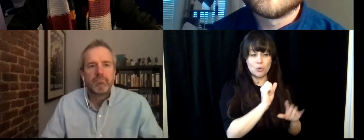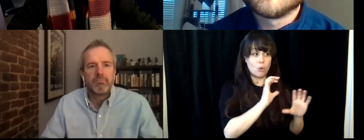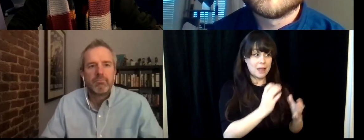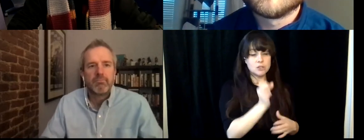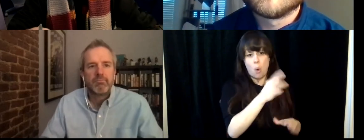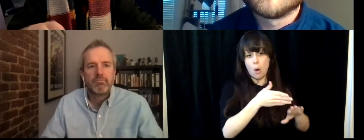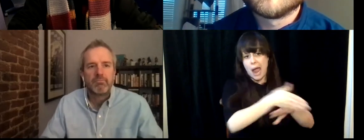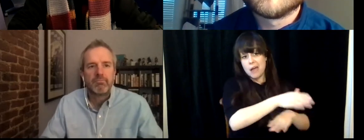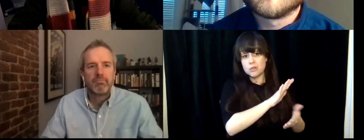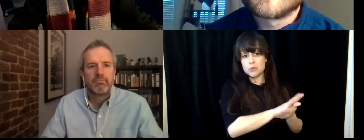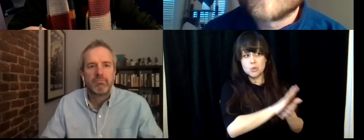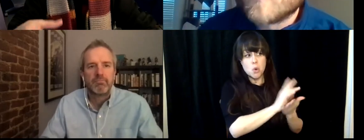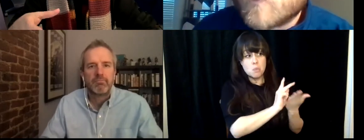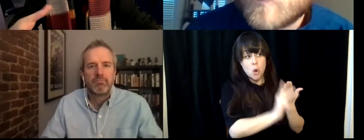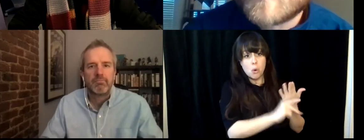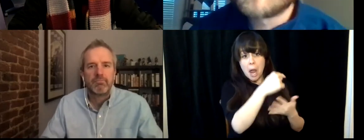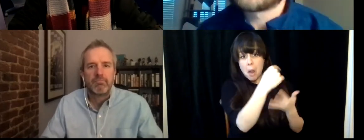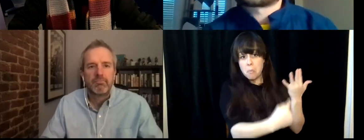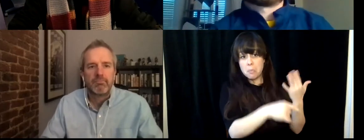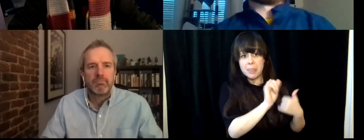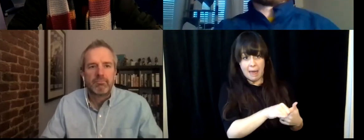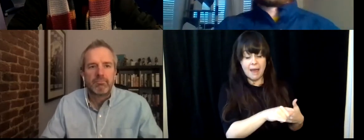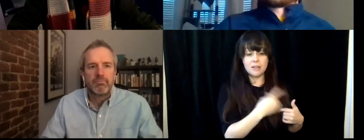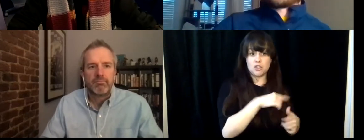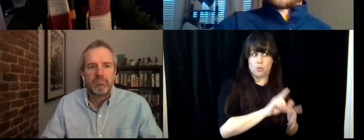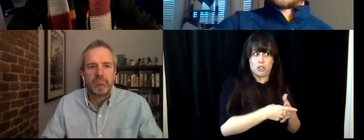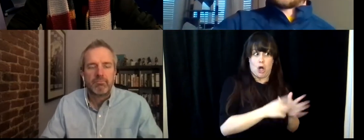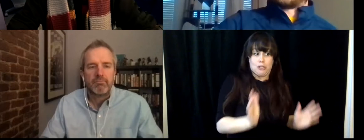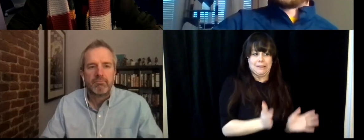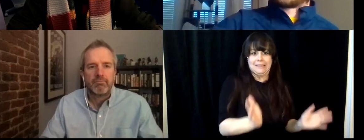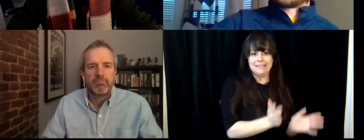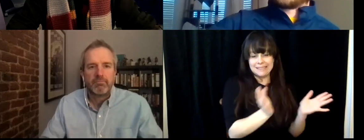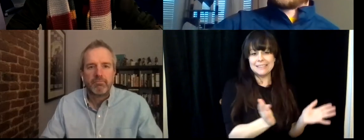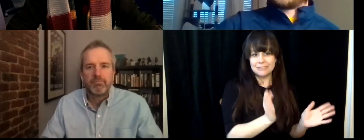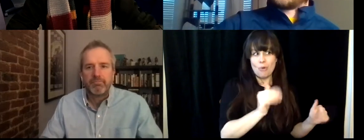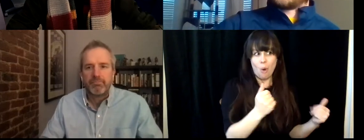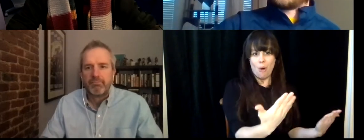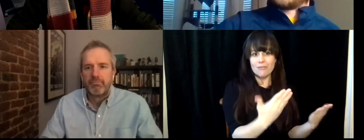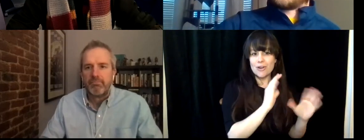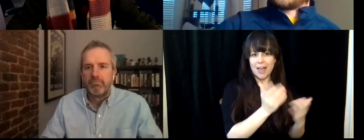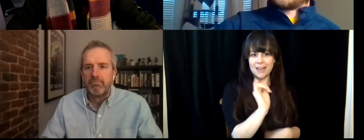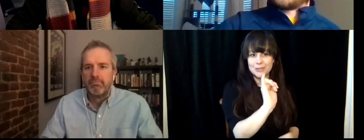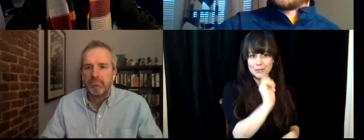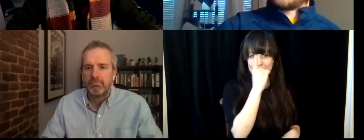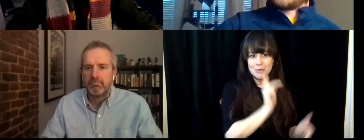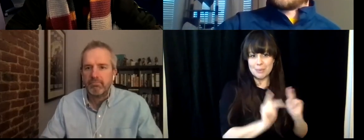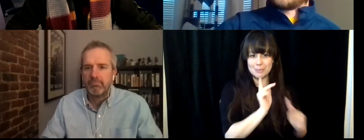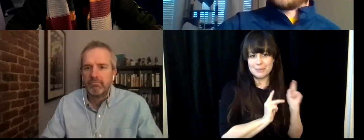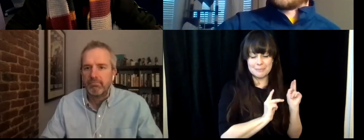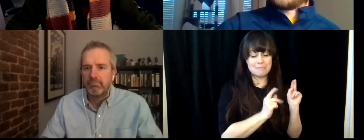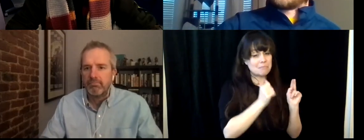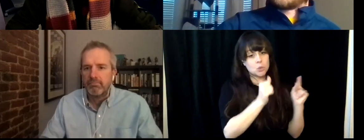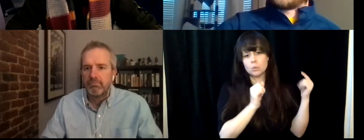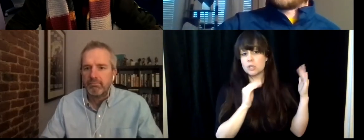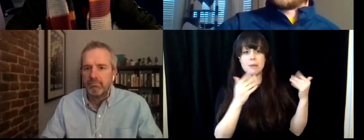we try to push and offer those classes for folks. And we don't expect that people have any knowledge of